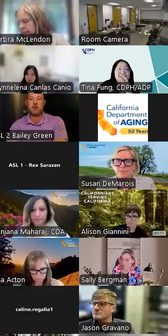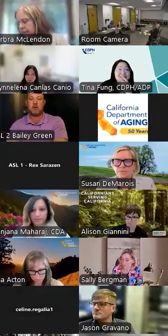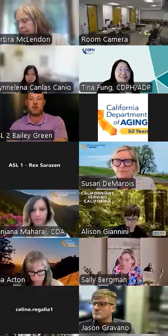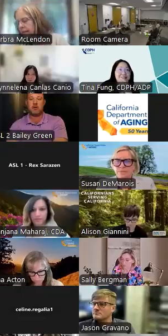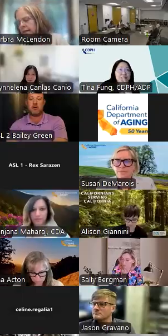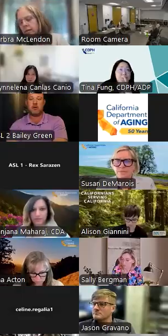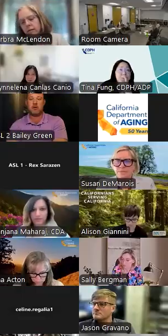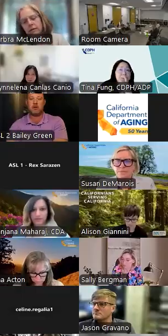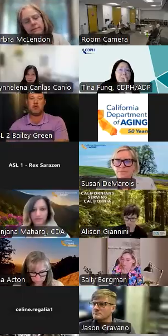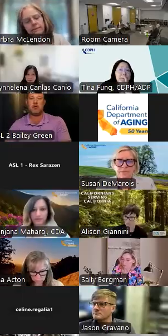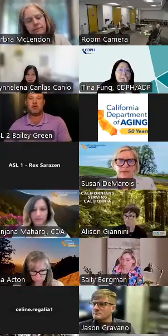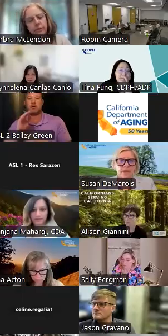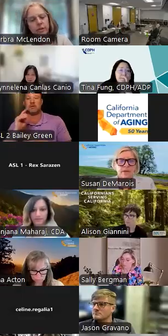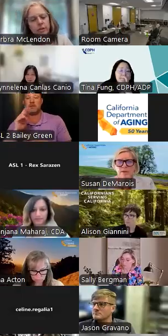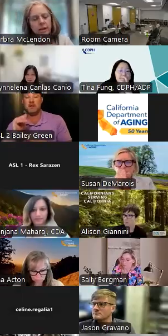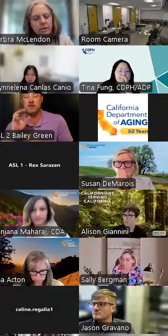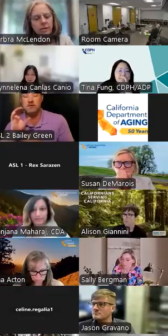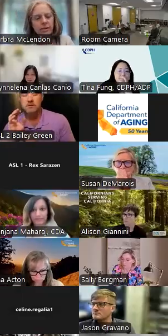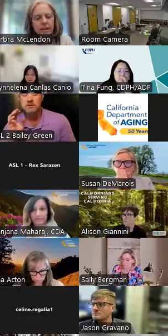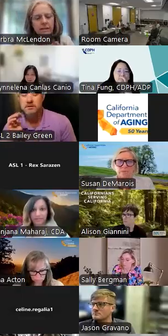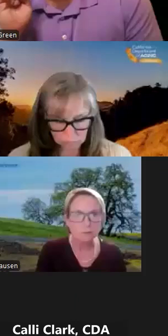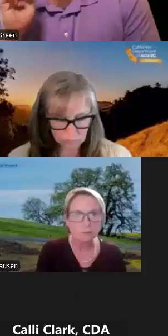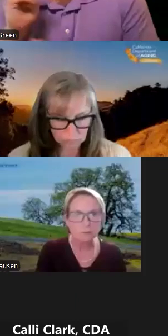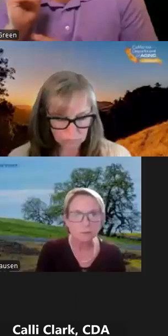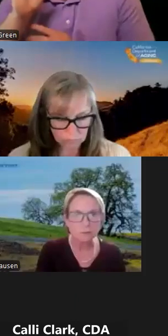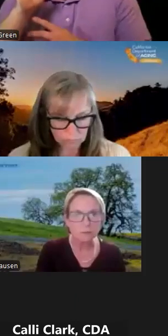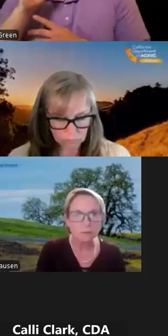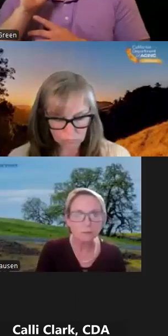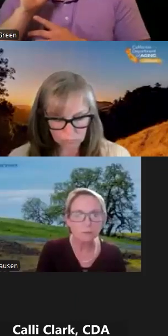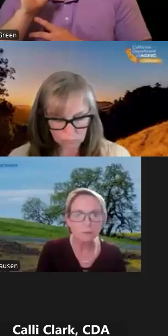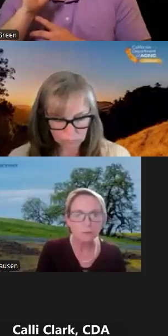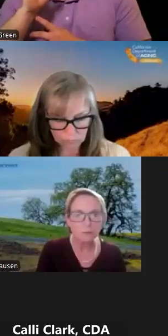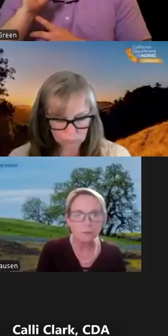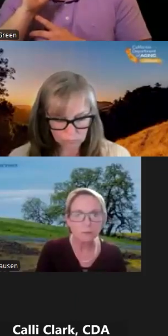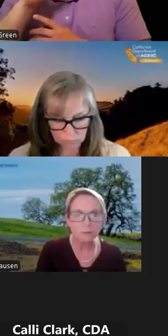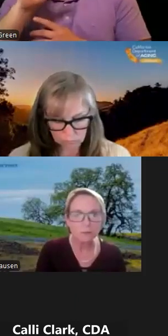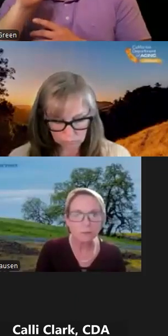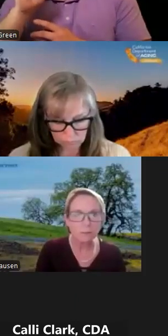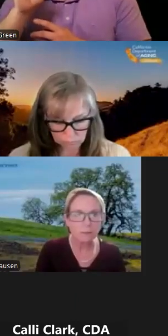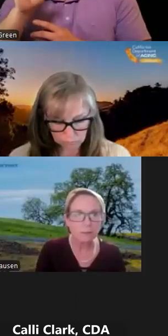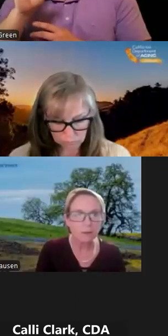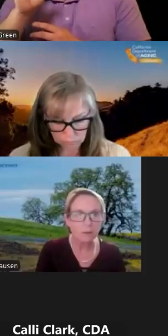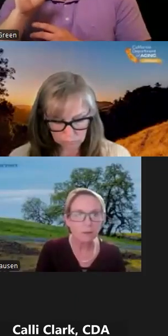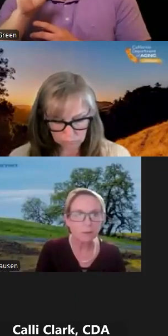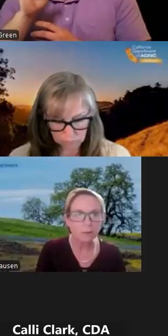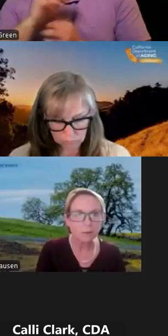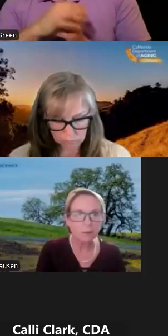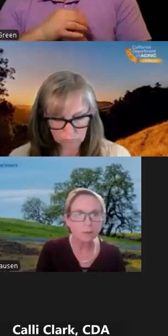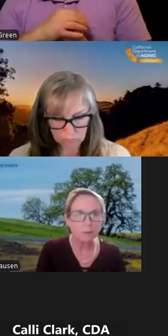the CNDR, which I hear you saying that information gets used at least in part to determine prevalent